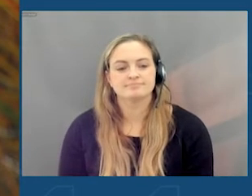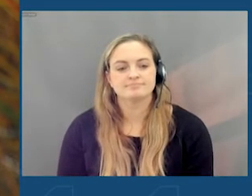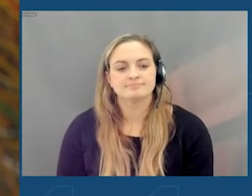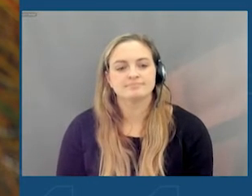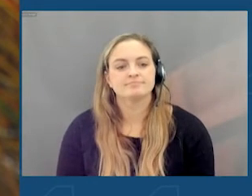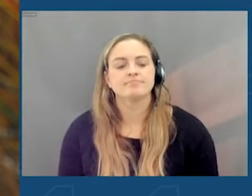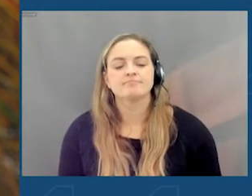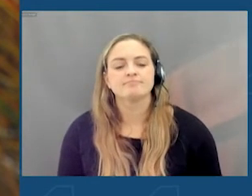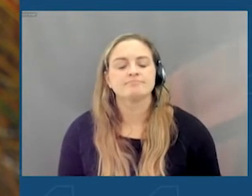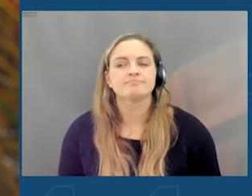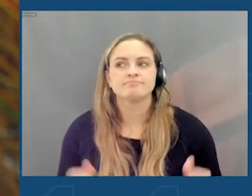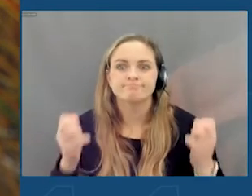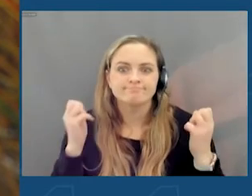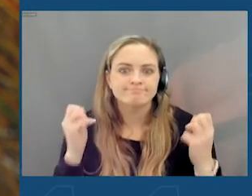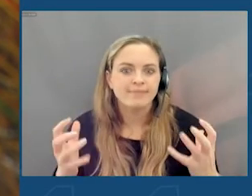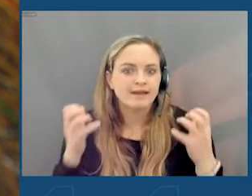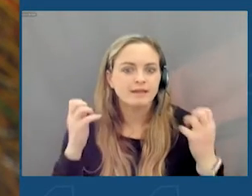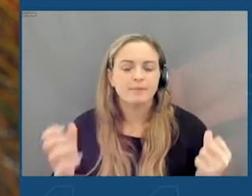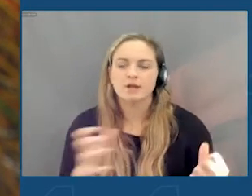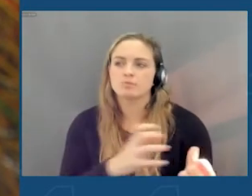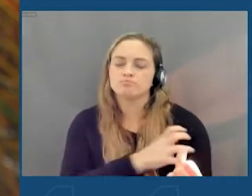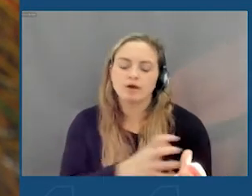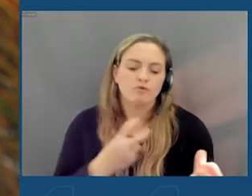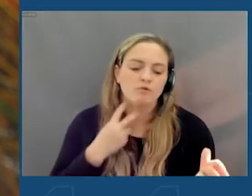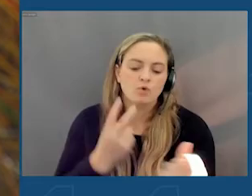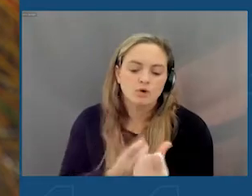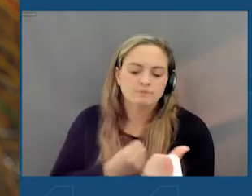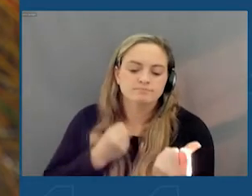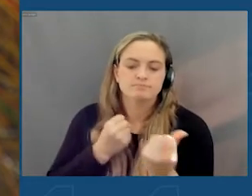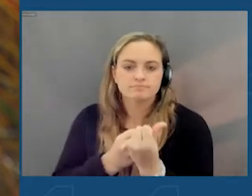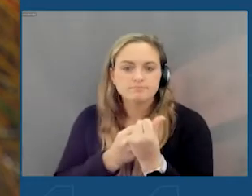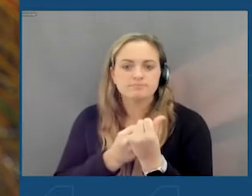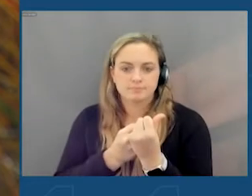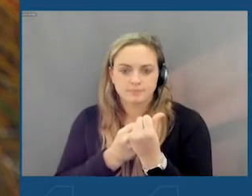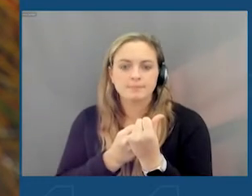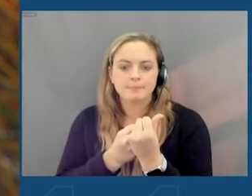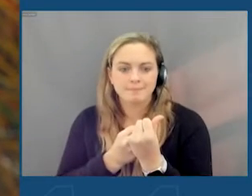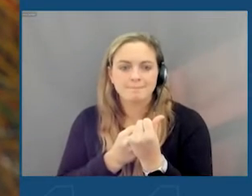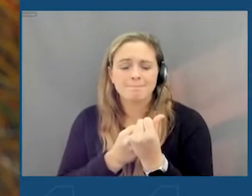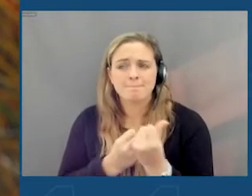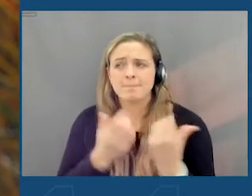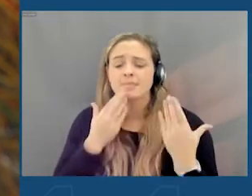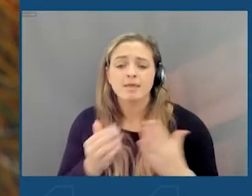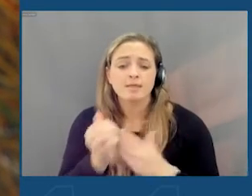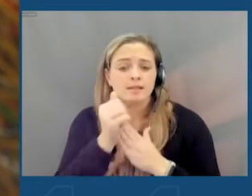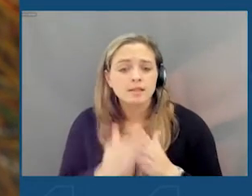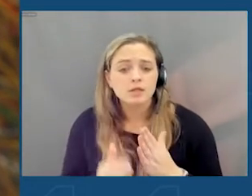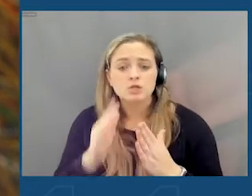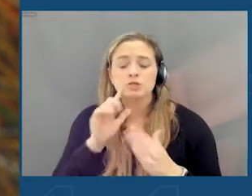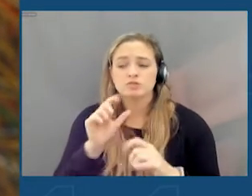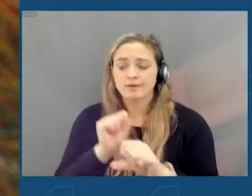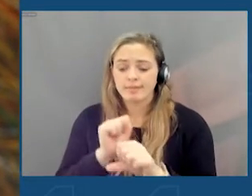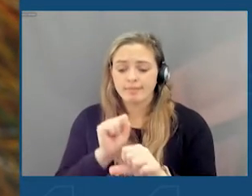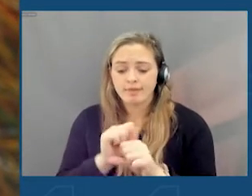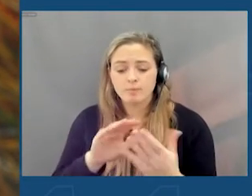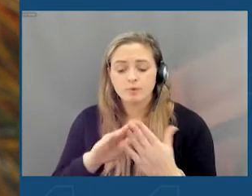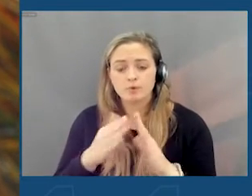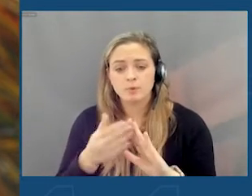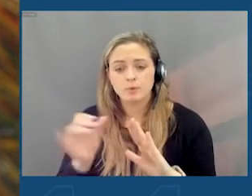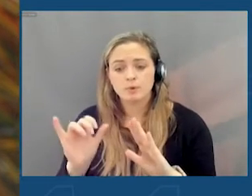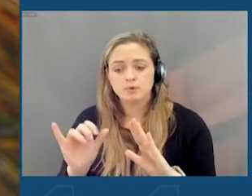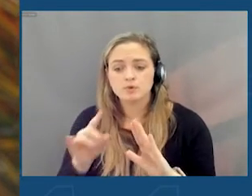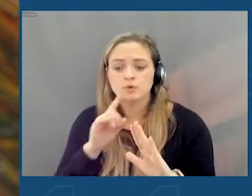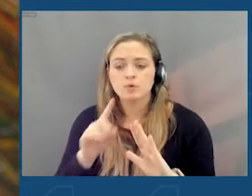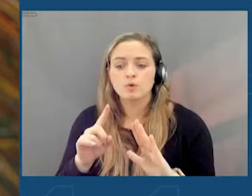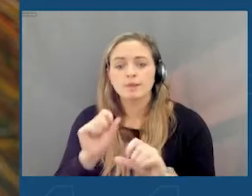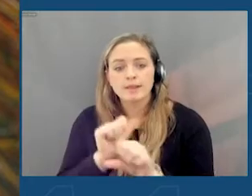There have been many powerful voices behind this movement. I want to thank the leaders of the labor community as well, the labor union